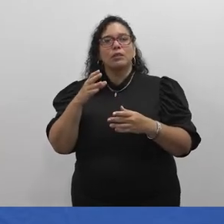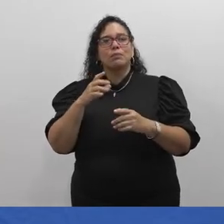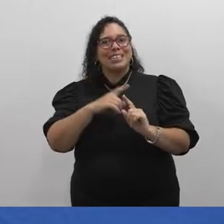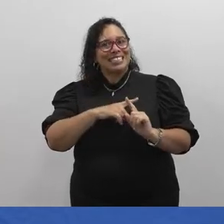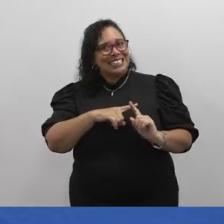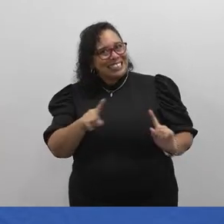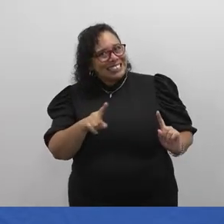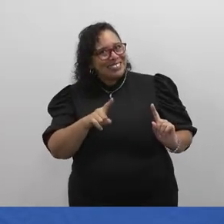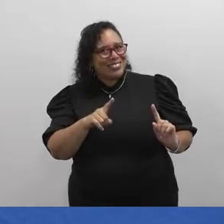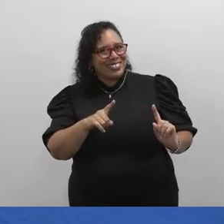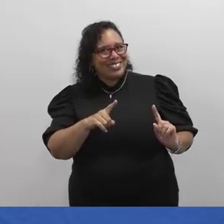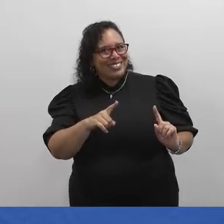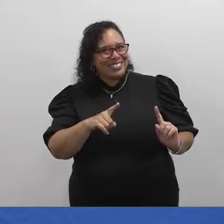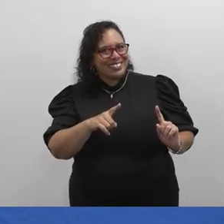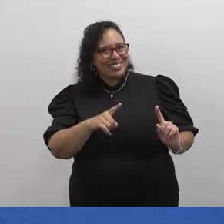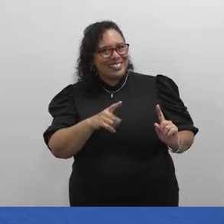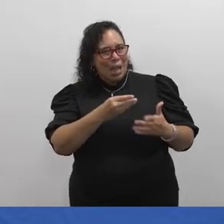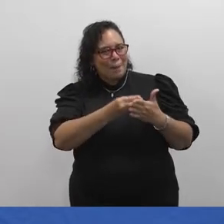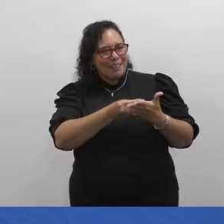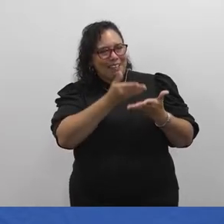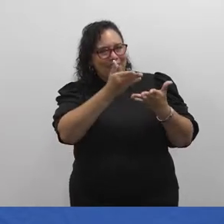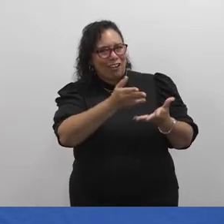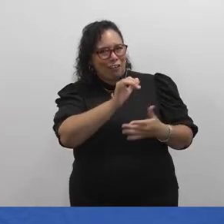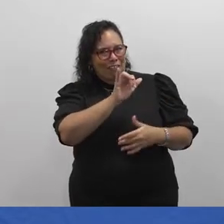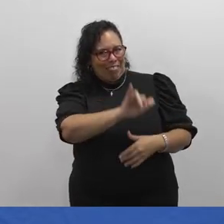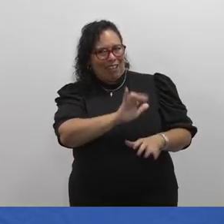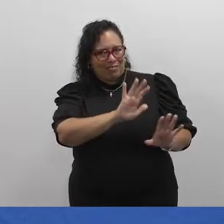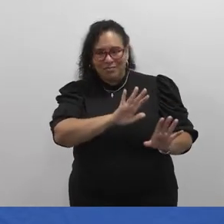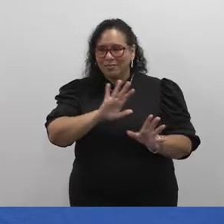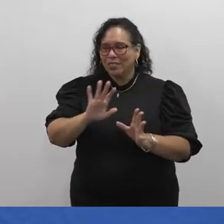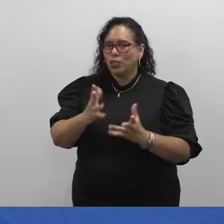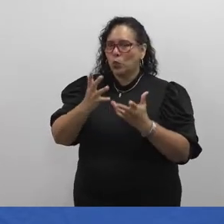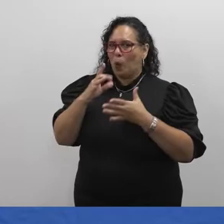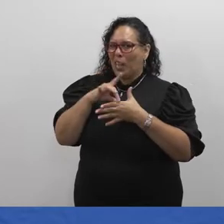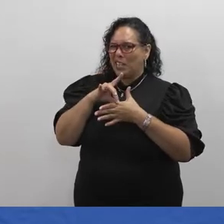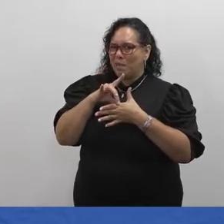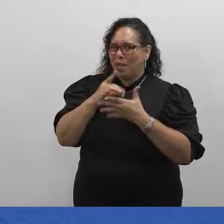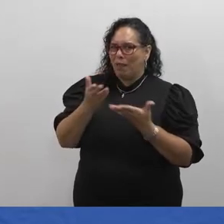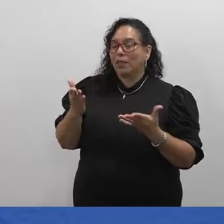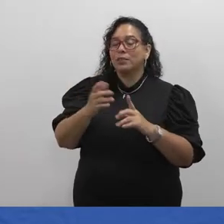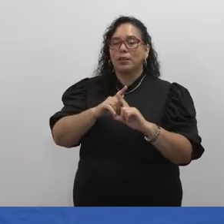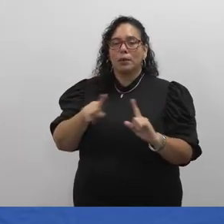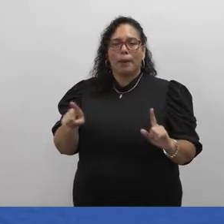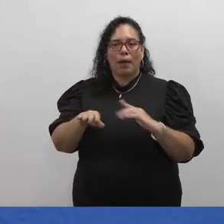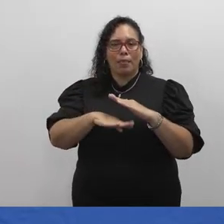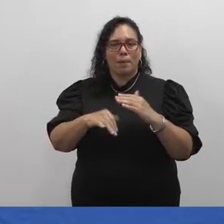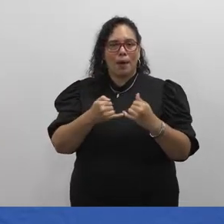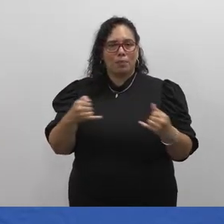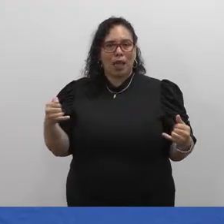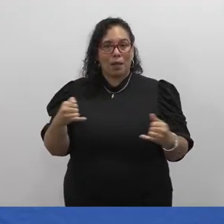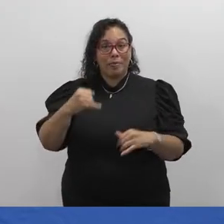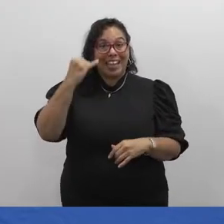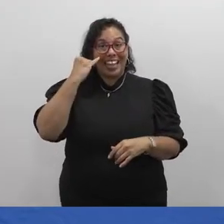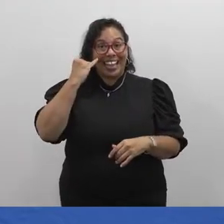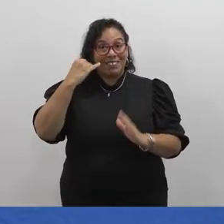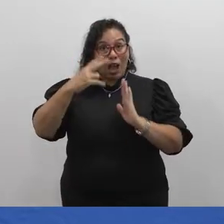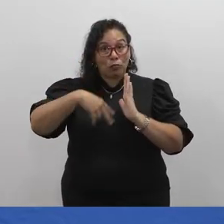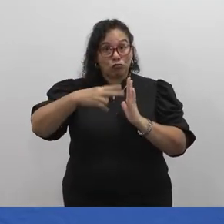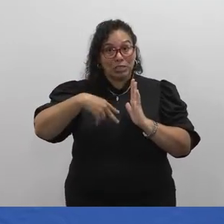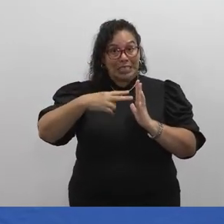going to be done, right, as you said, Alan. So I'd like to sort of get into the meat of it. But the bottom line is, if I am reading